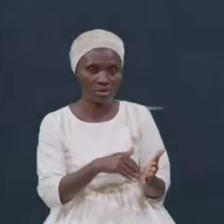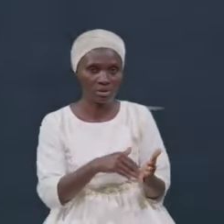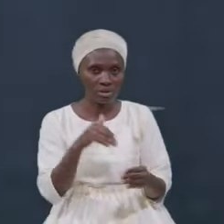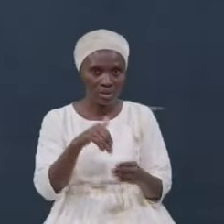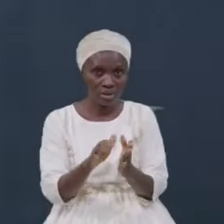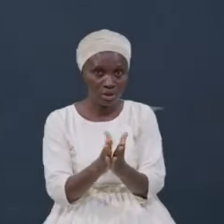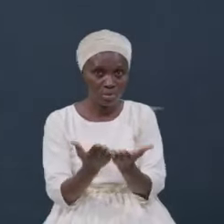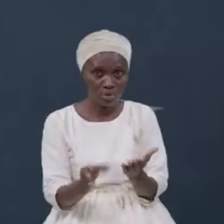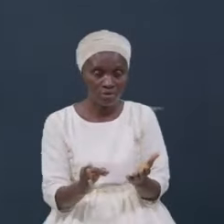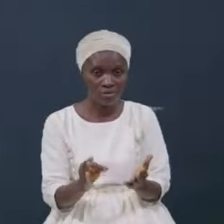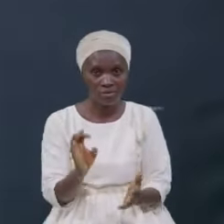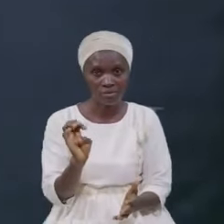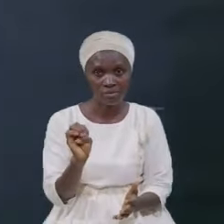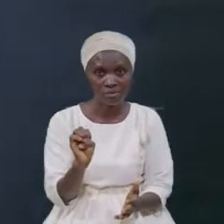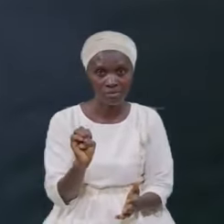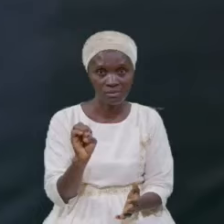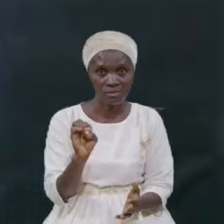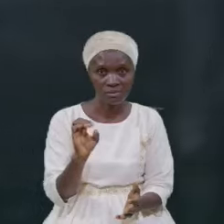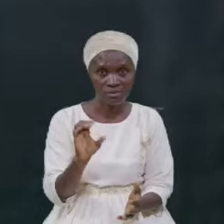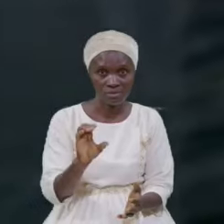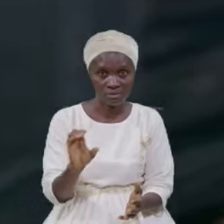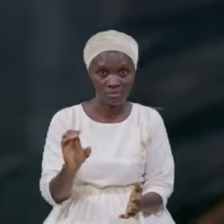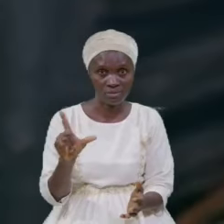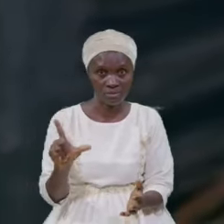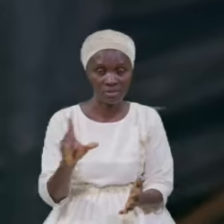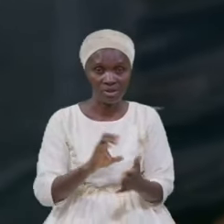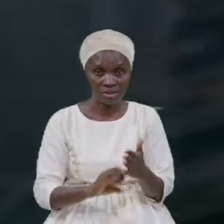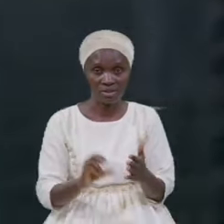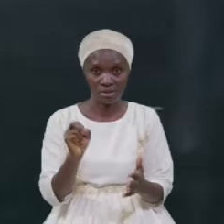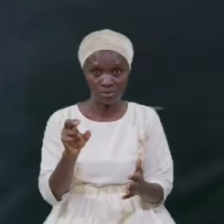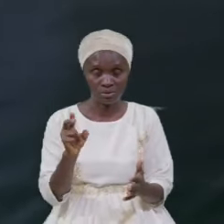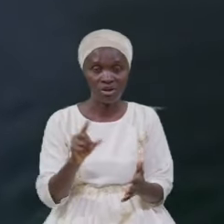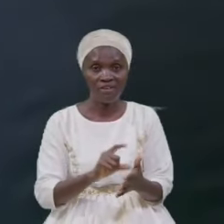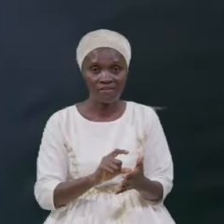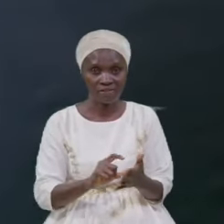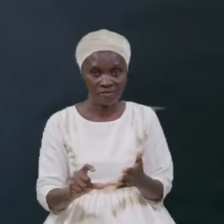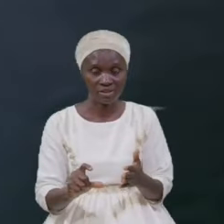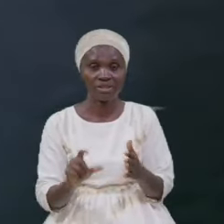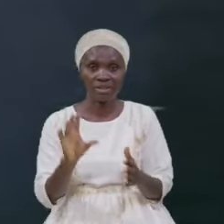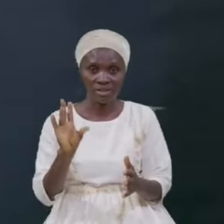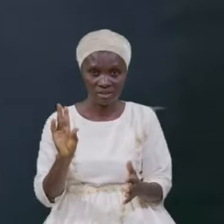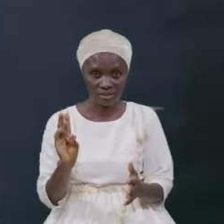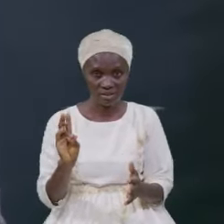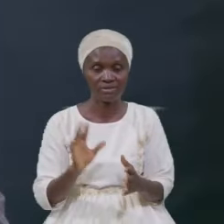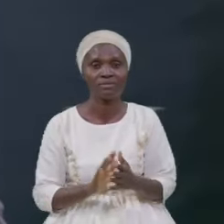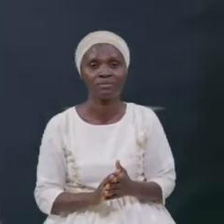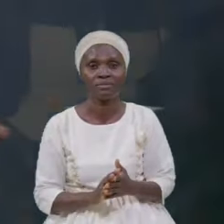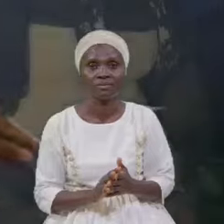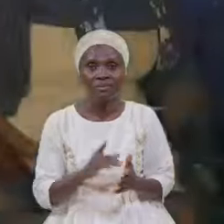Verse 7, Ecclesiastes chapter 12, verse 7, it says, then shall the